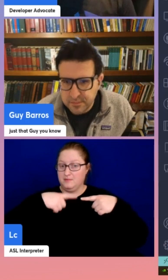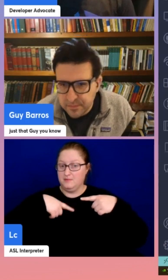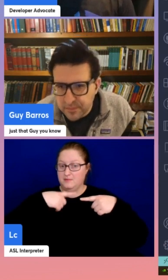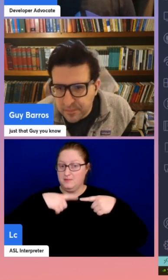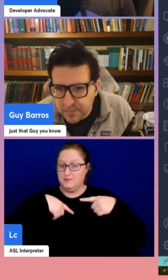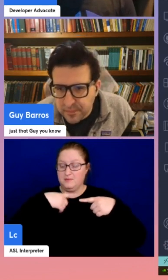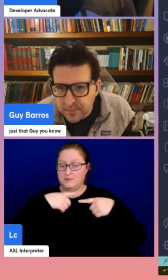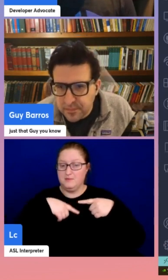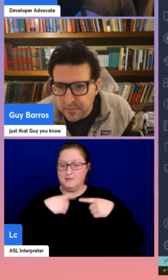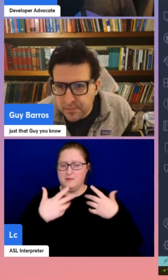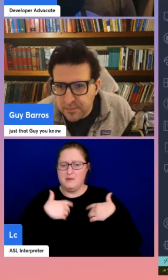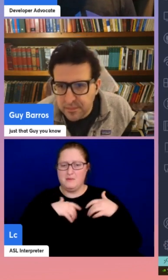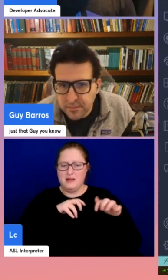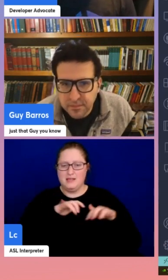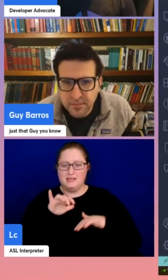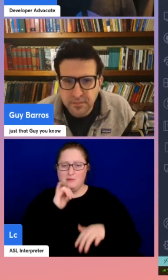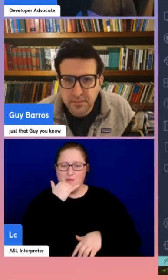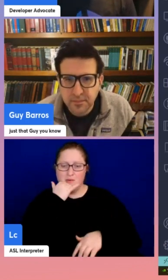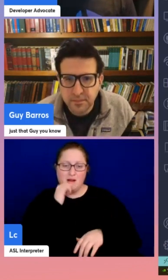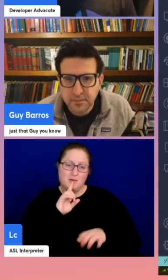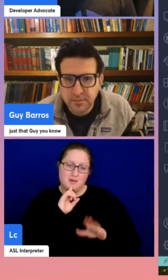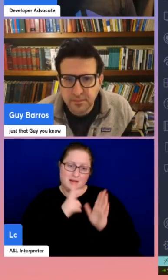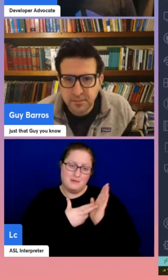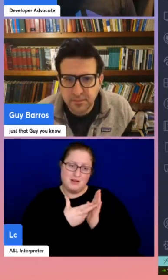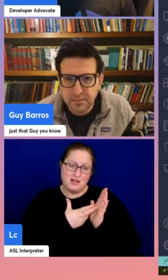I probably typed that password in wrong, I'll be honest with you.